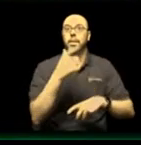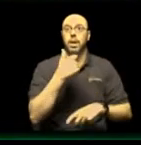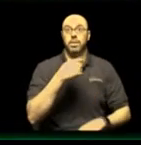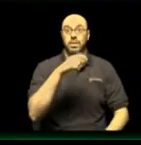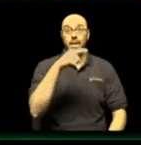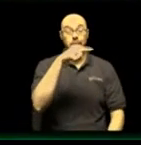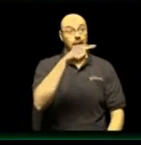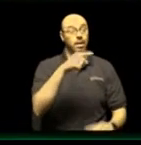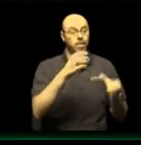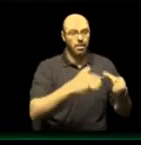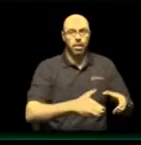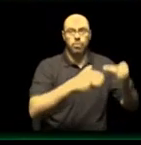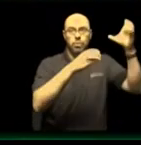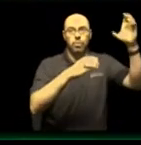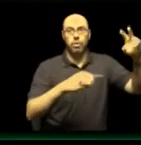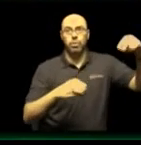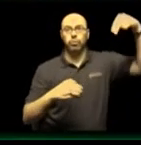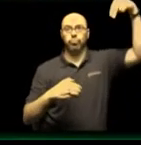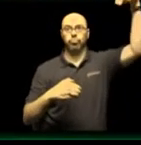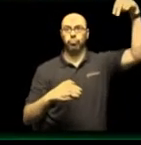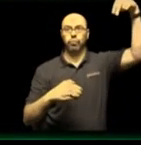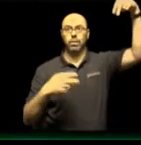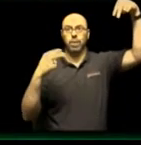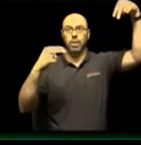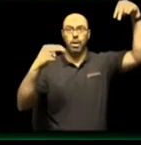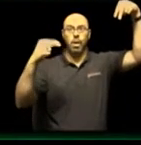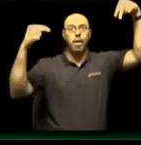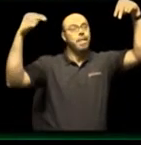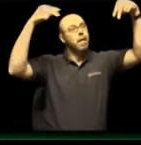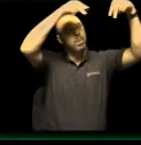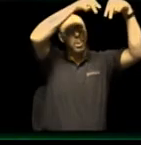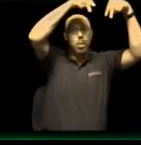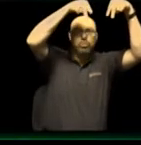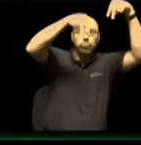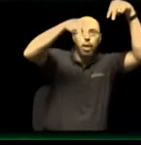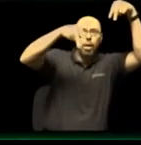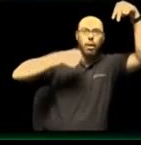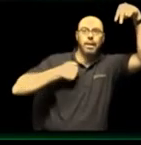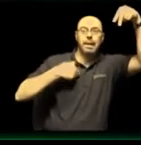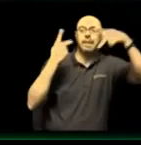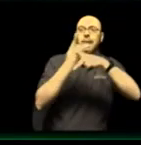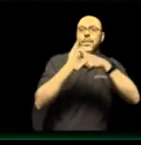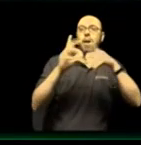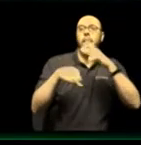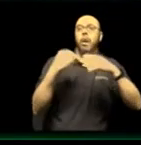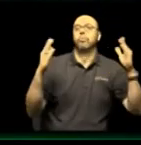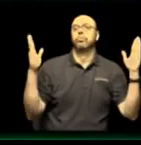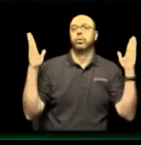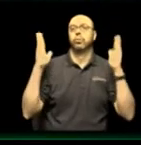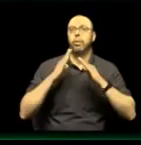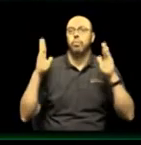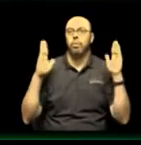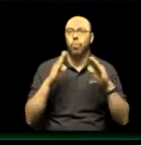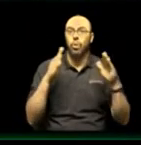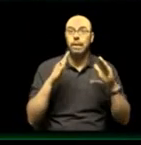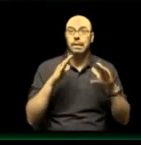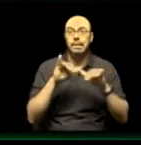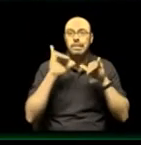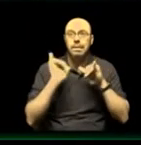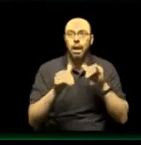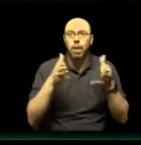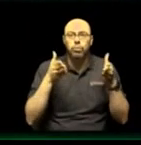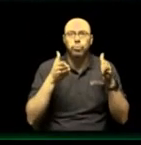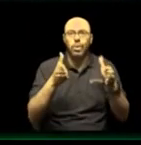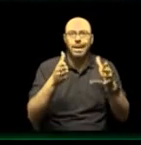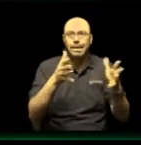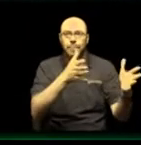at the sea tower or around a racetrack. Keep me to stay out of trouble. Okay. Keep me still, not